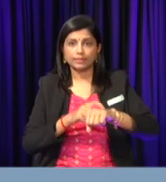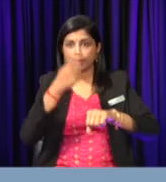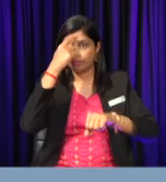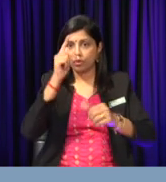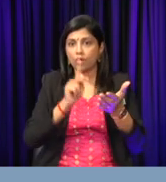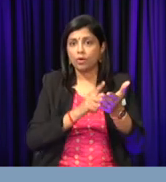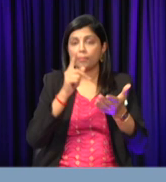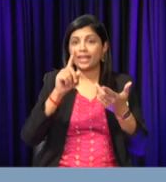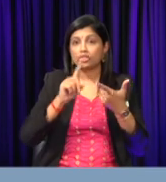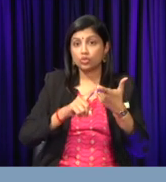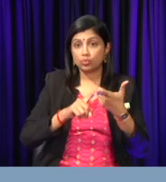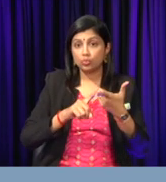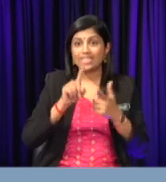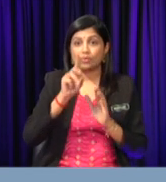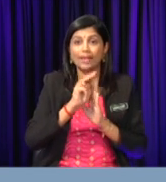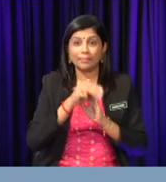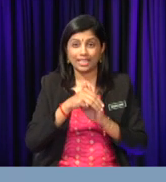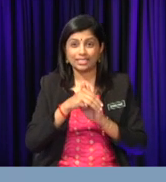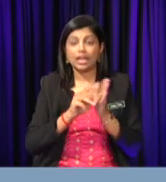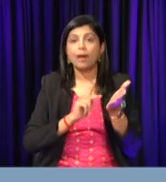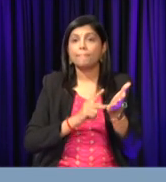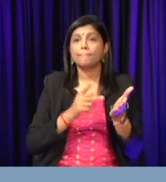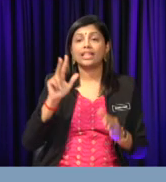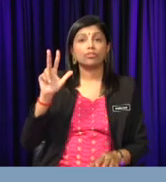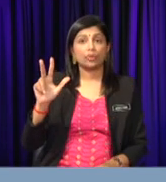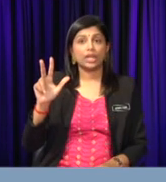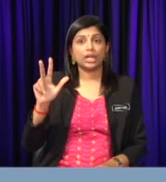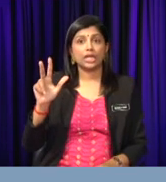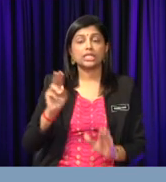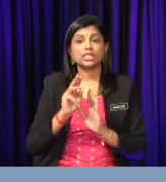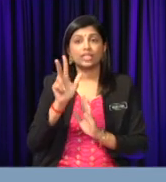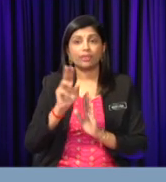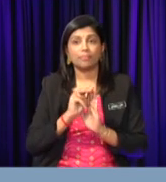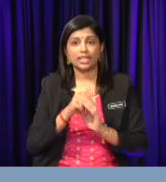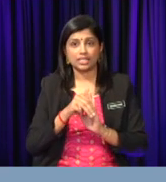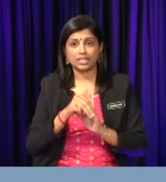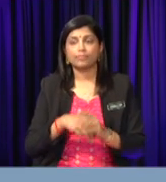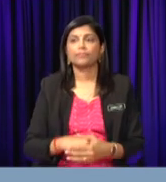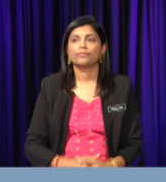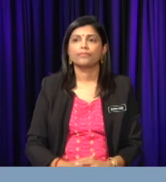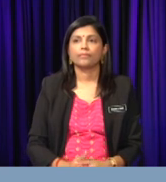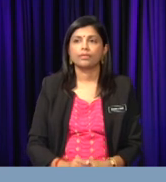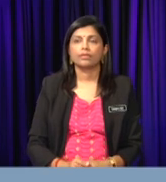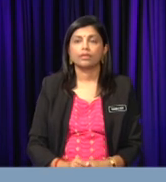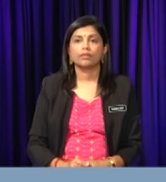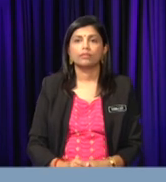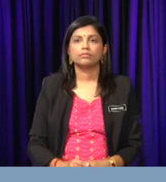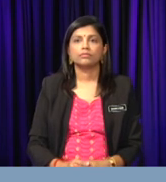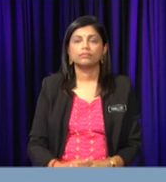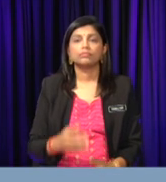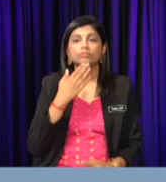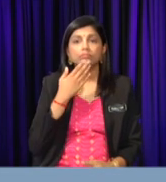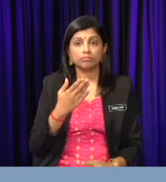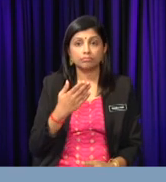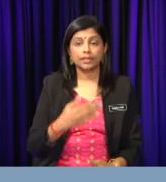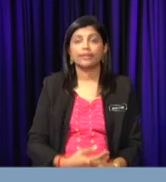2 1 minute and the time allocated for Part 3 3 minutes? Okay, thank you very much. That's a very